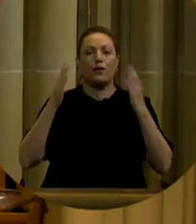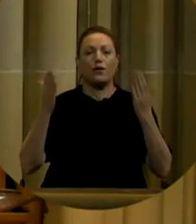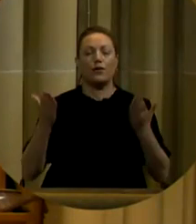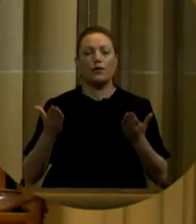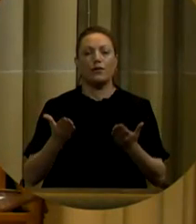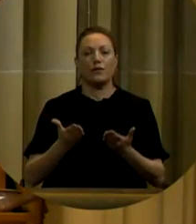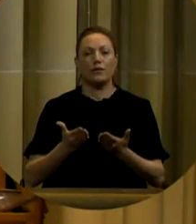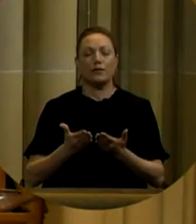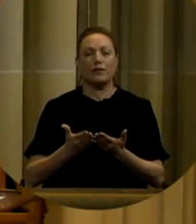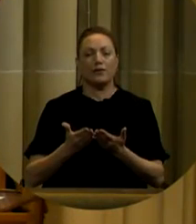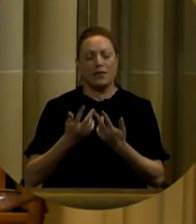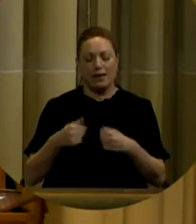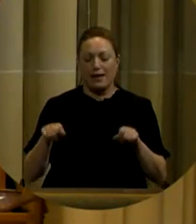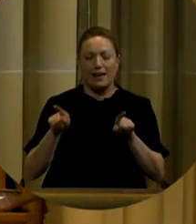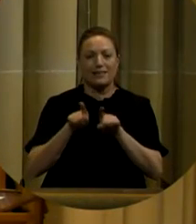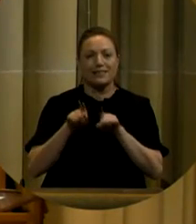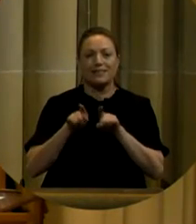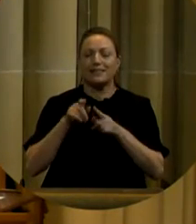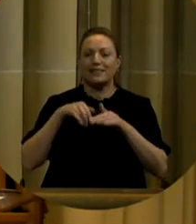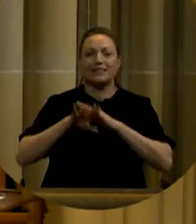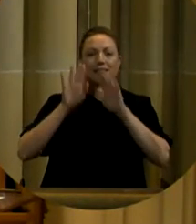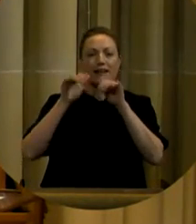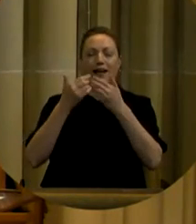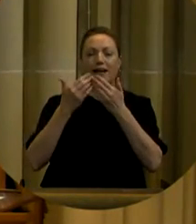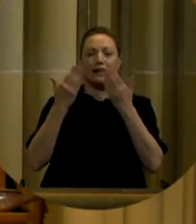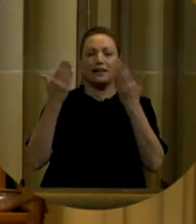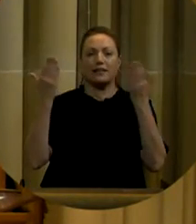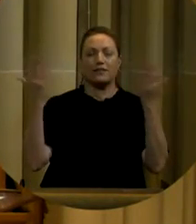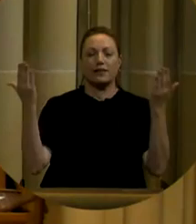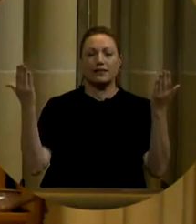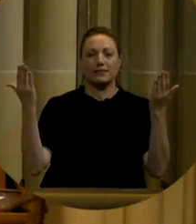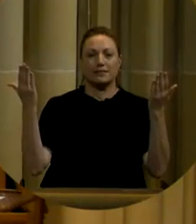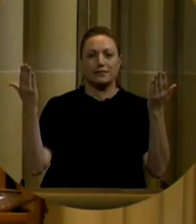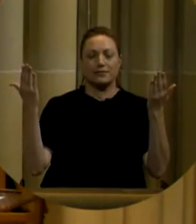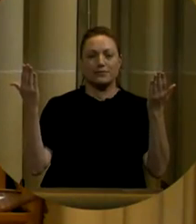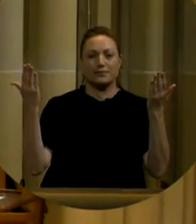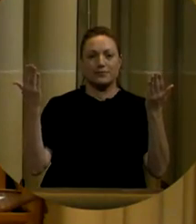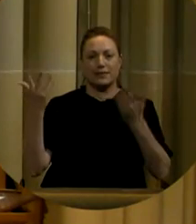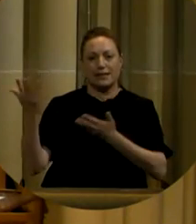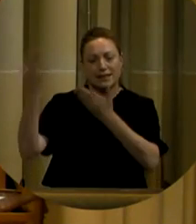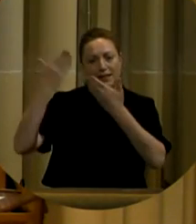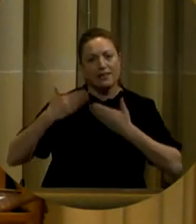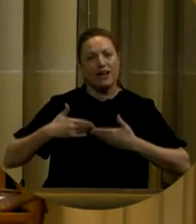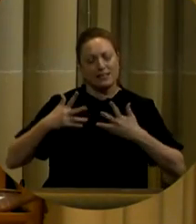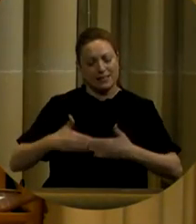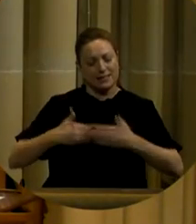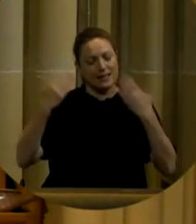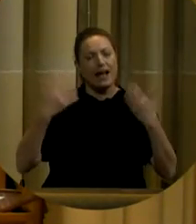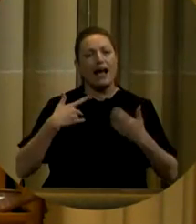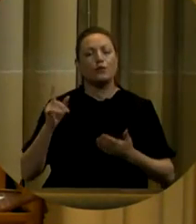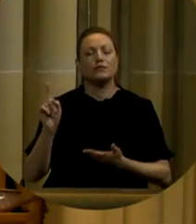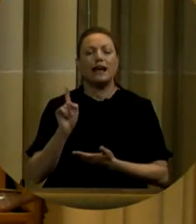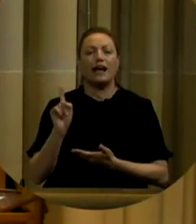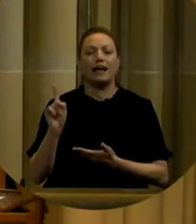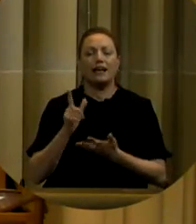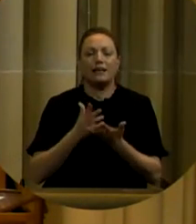done on earth as it is in heaven. Give us this day